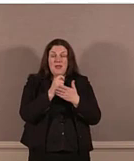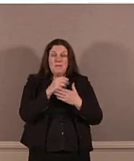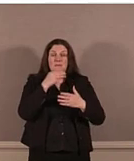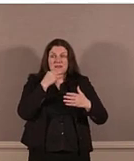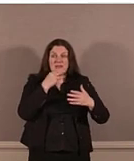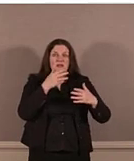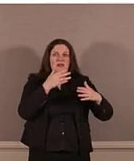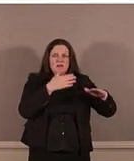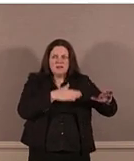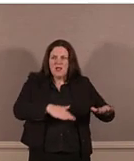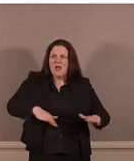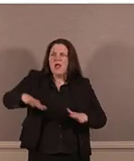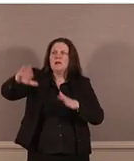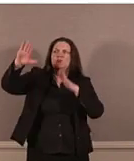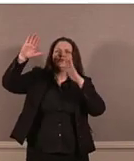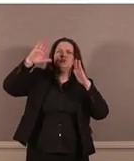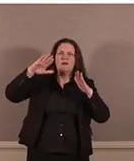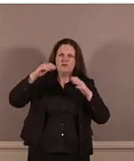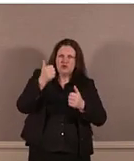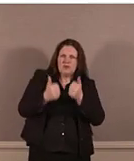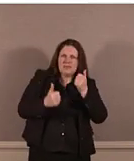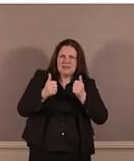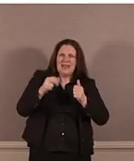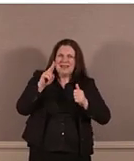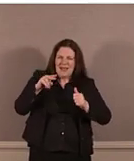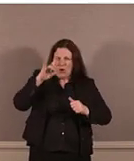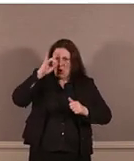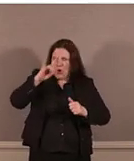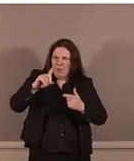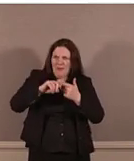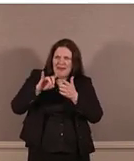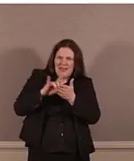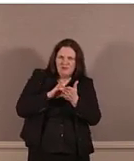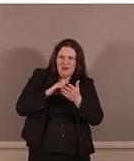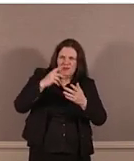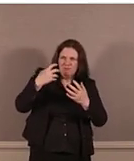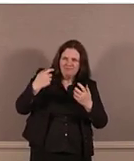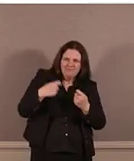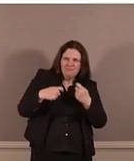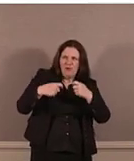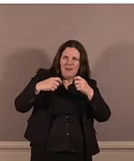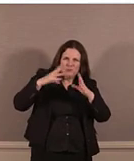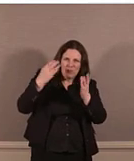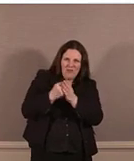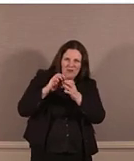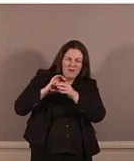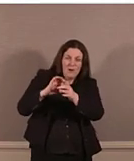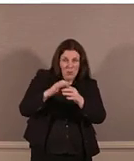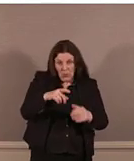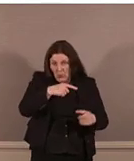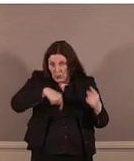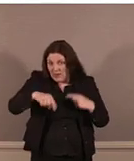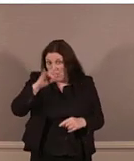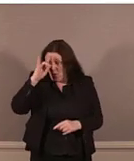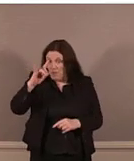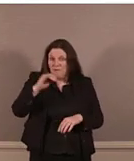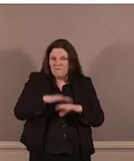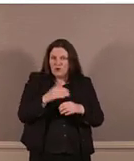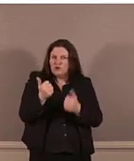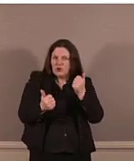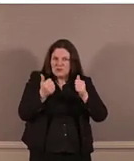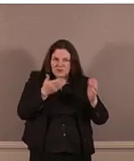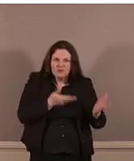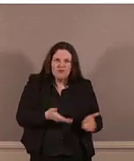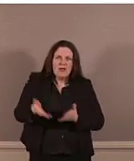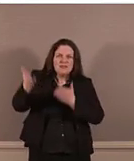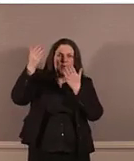justice can rise up and hope and history rhyme. So we all hope for a great sea change, and that justice, as I said, can rise up and hope and